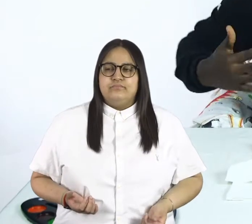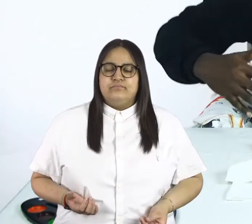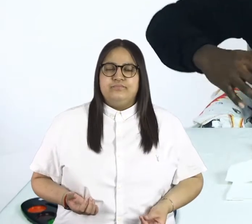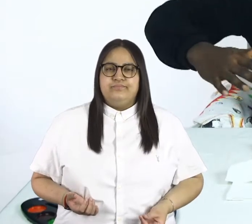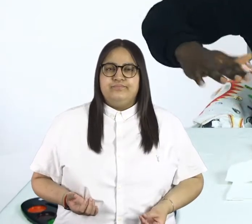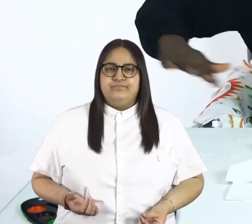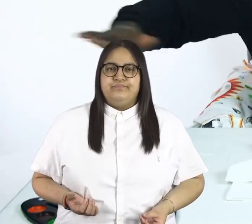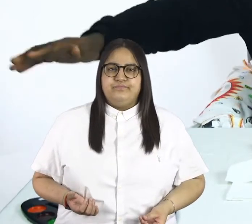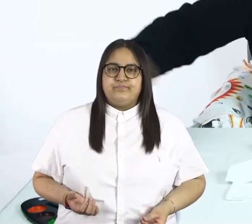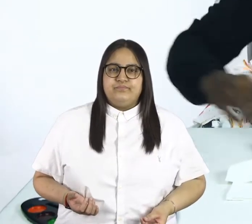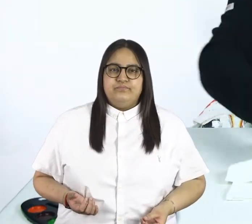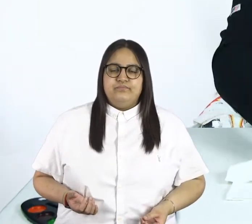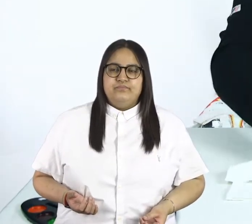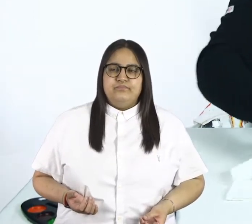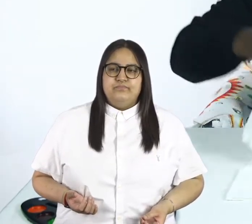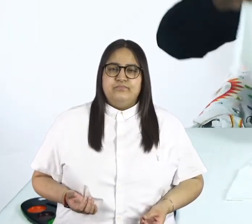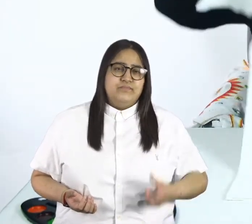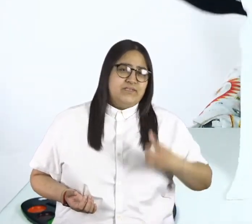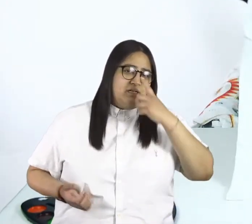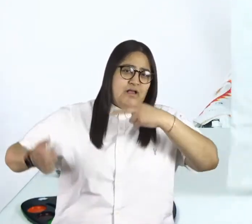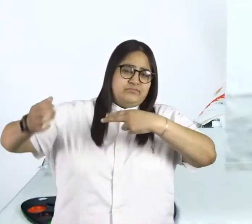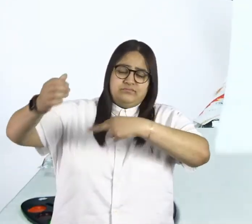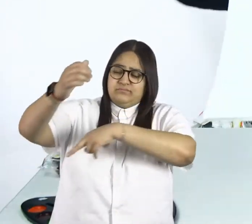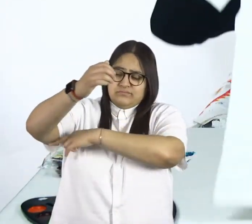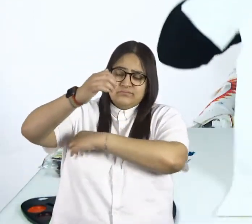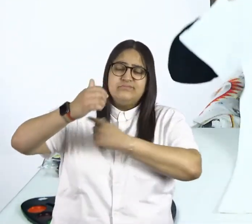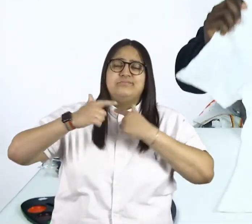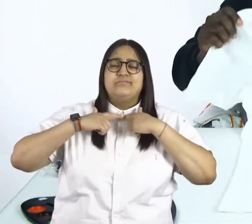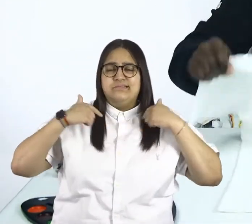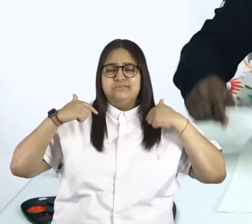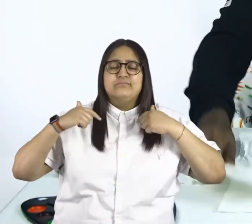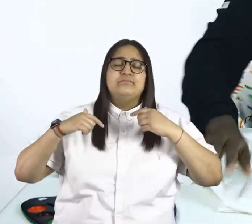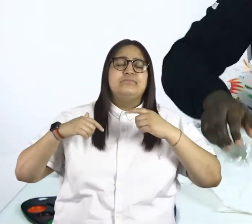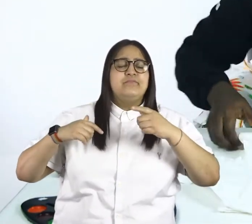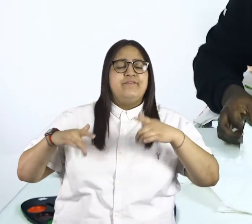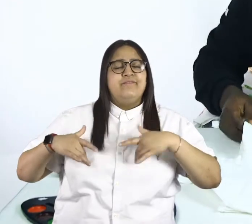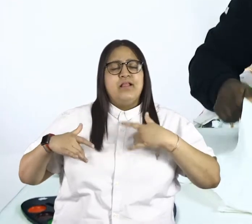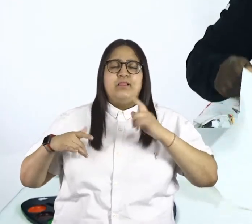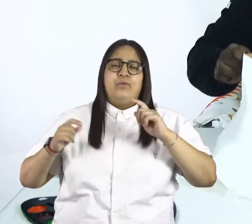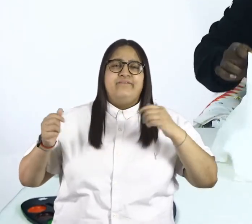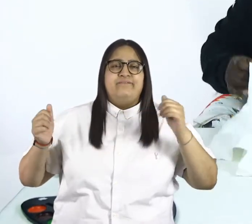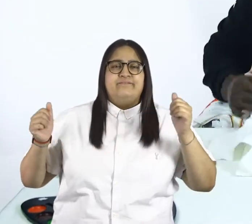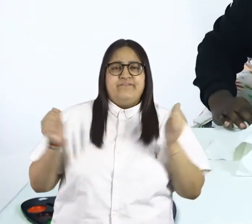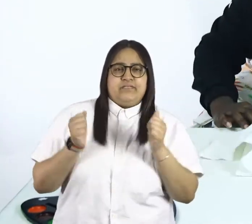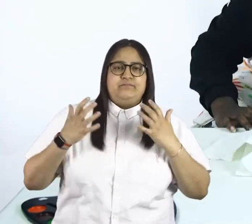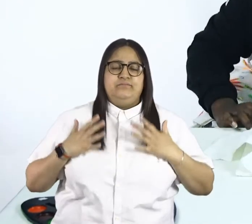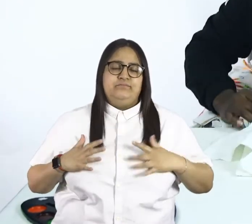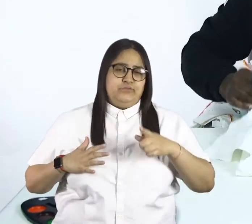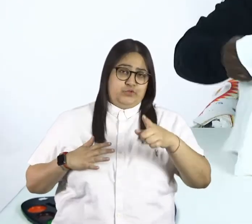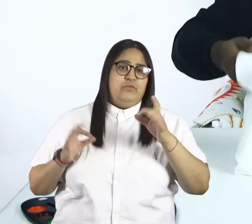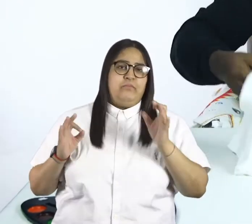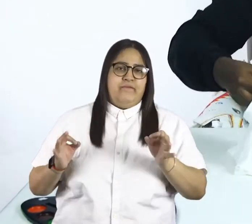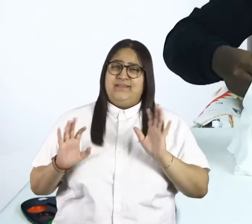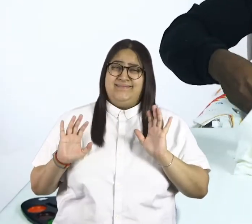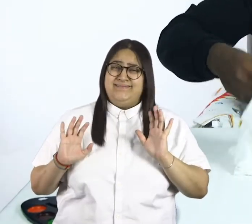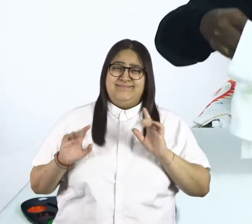more free under your arms, and so forth. So let's just